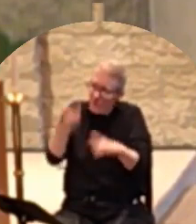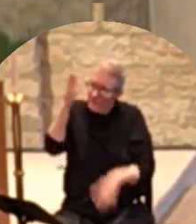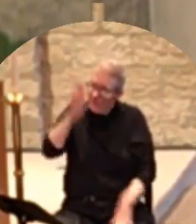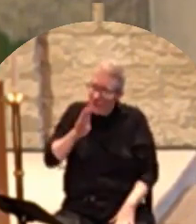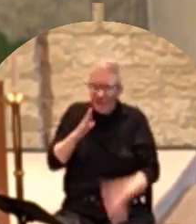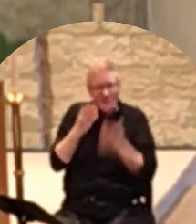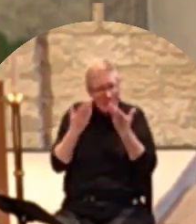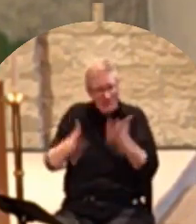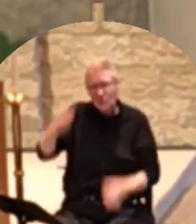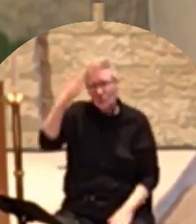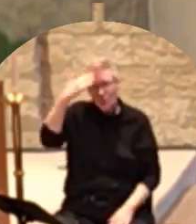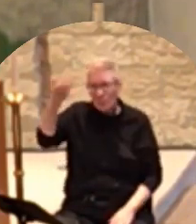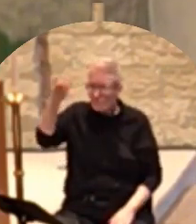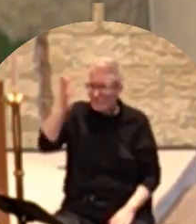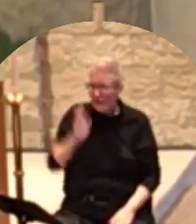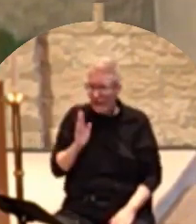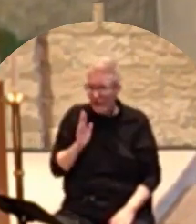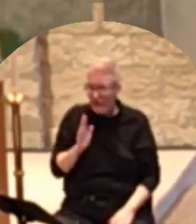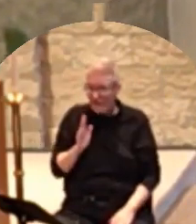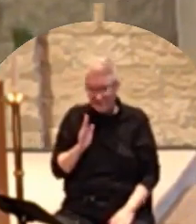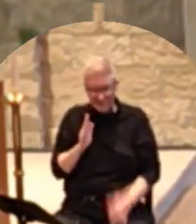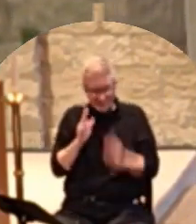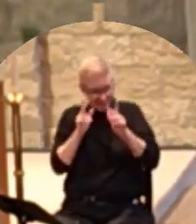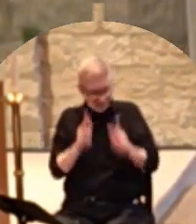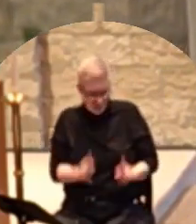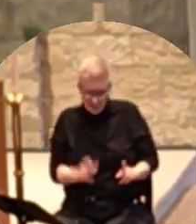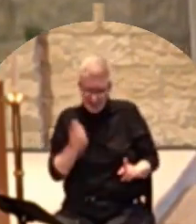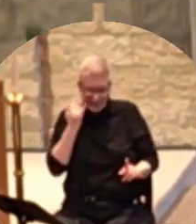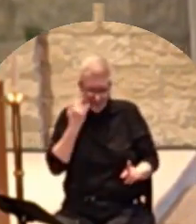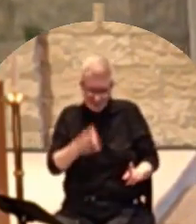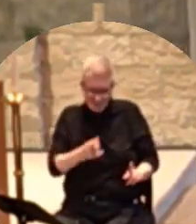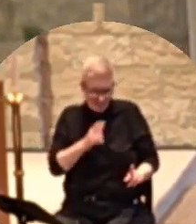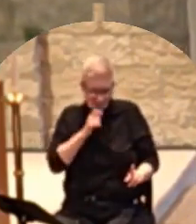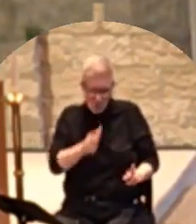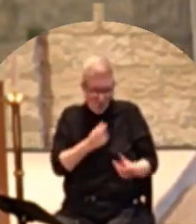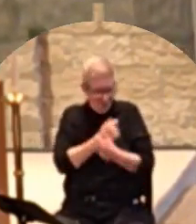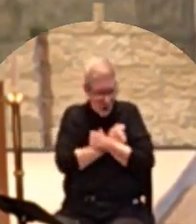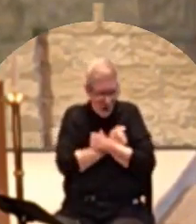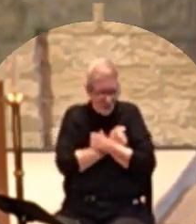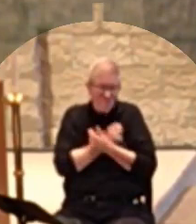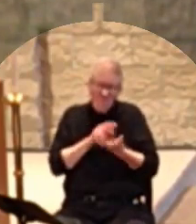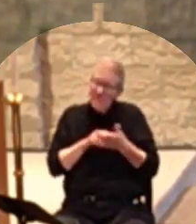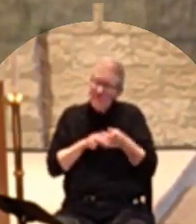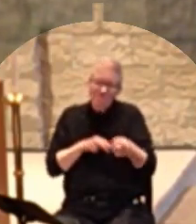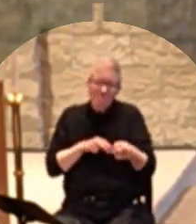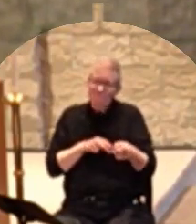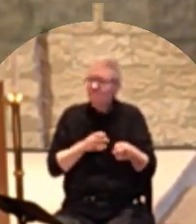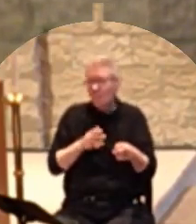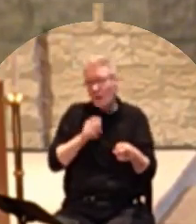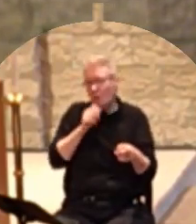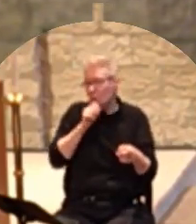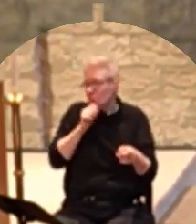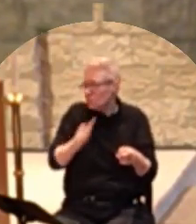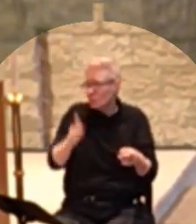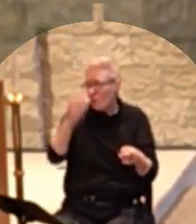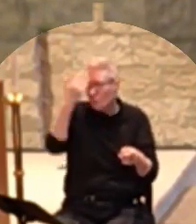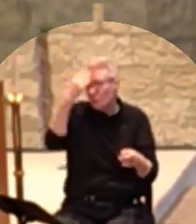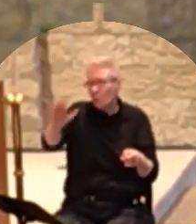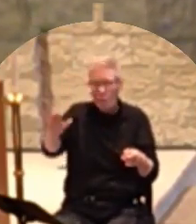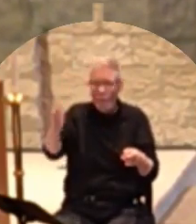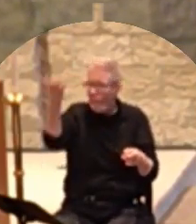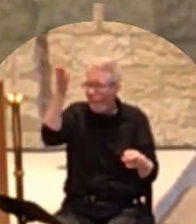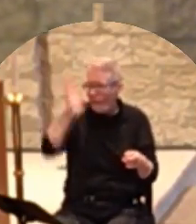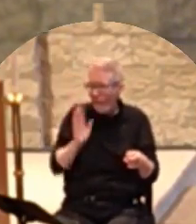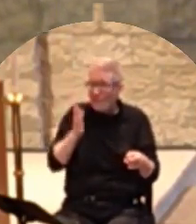And whoever does not love does not know God, for God is